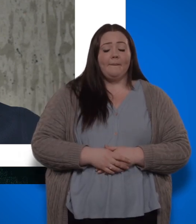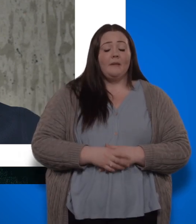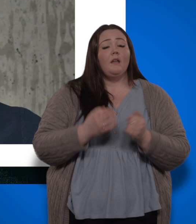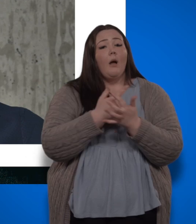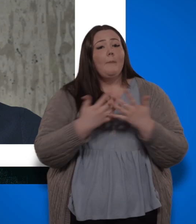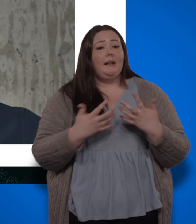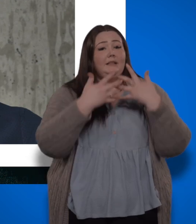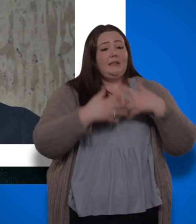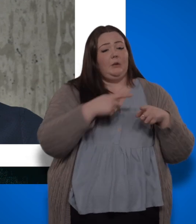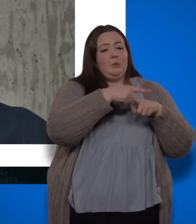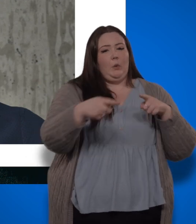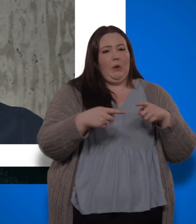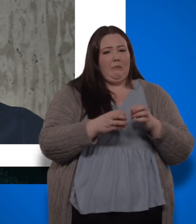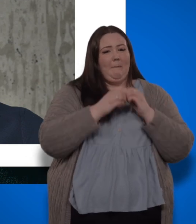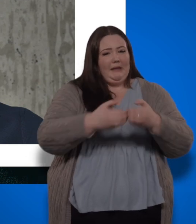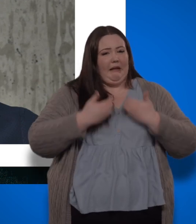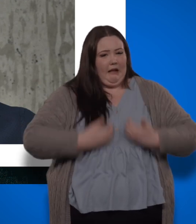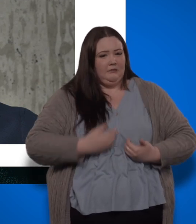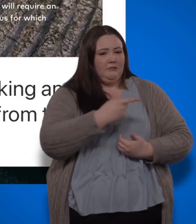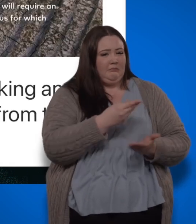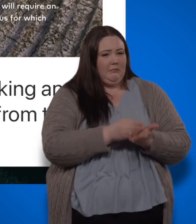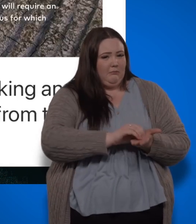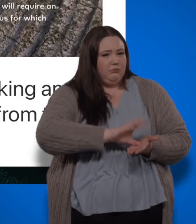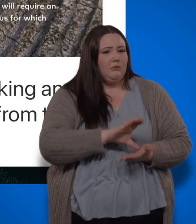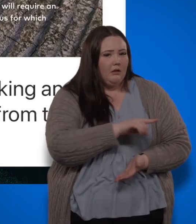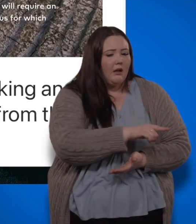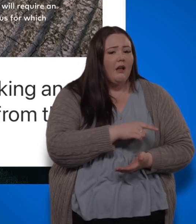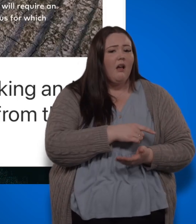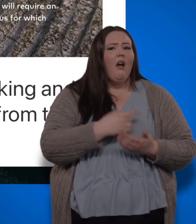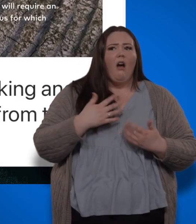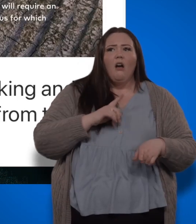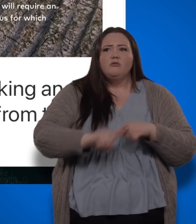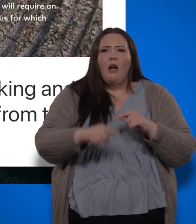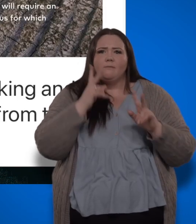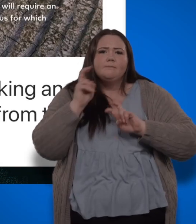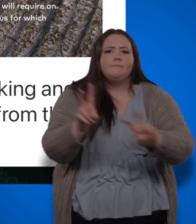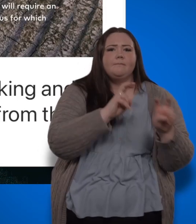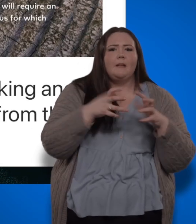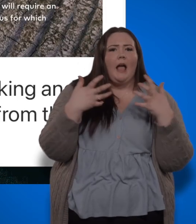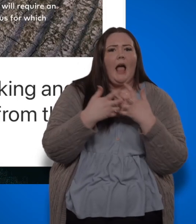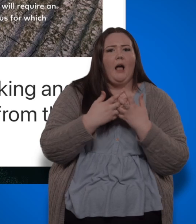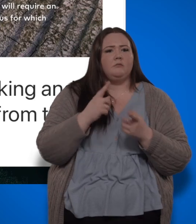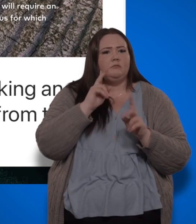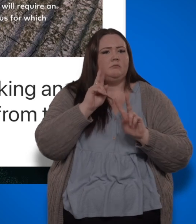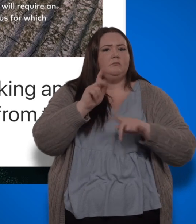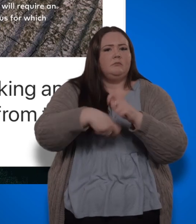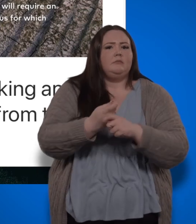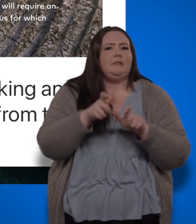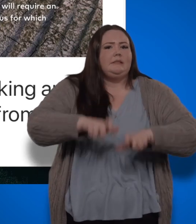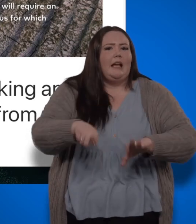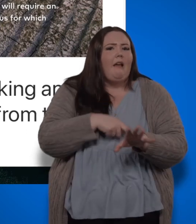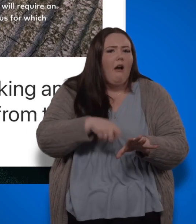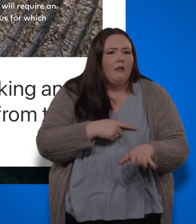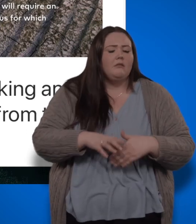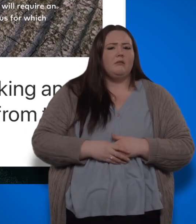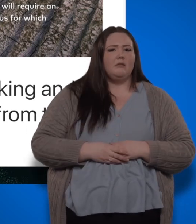age reversal, anti-aging companies. Jeff Bezos here, Google, Calico Labs, Elon Musk, and